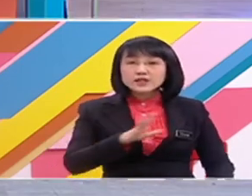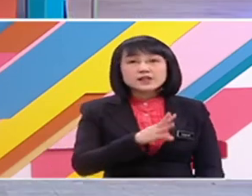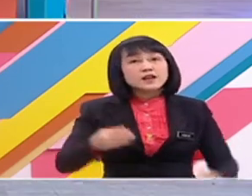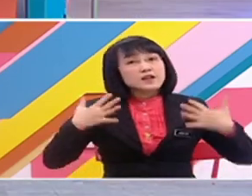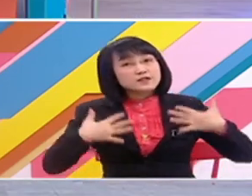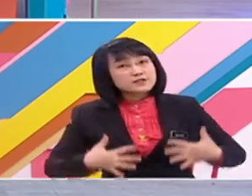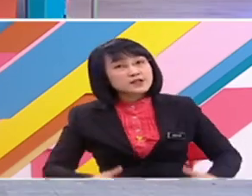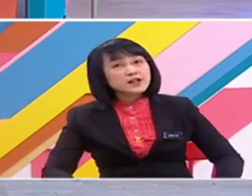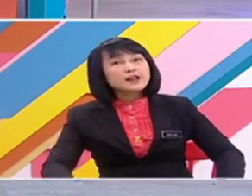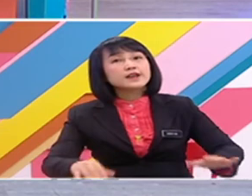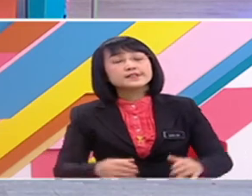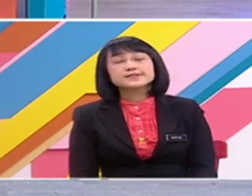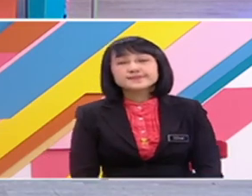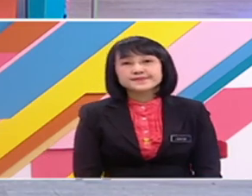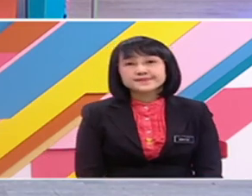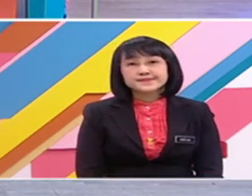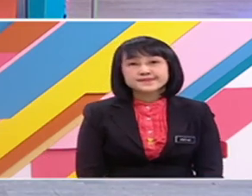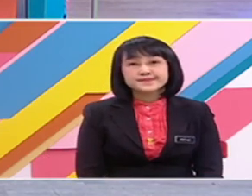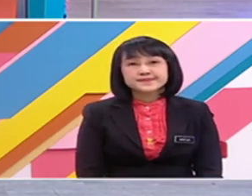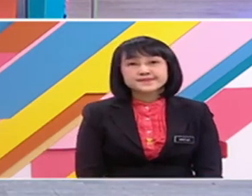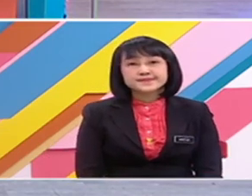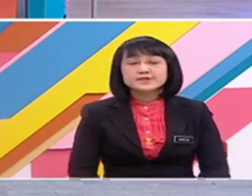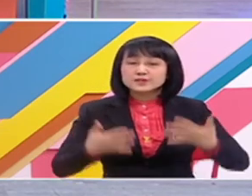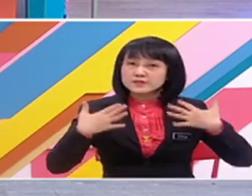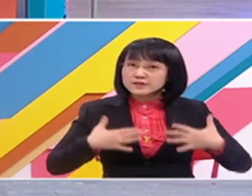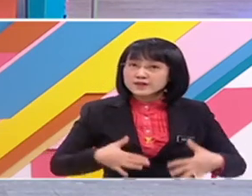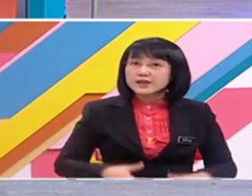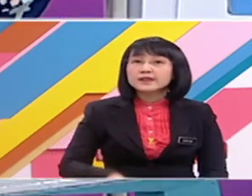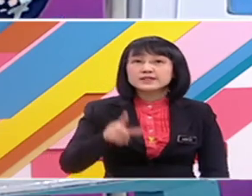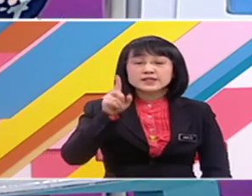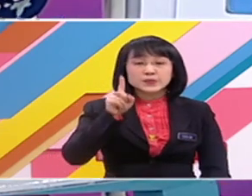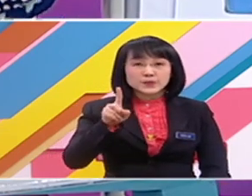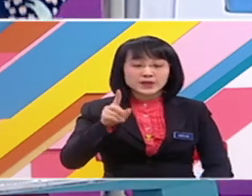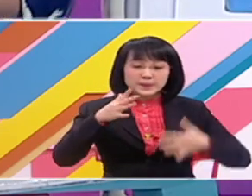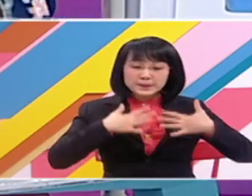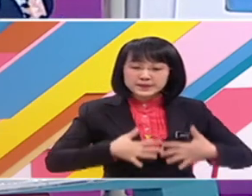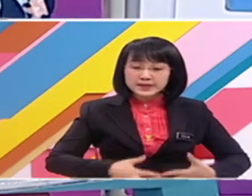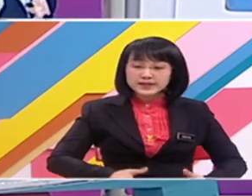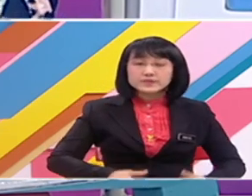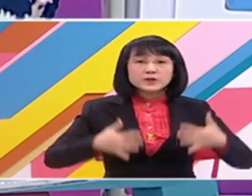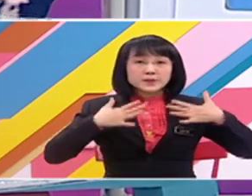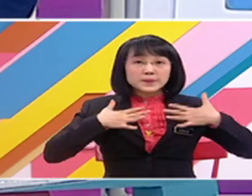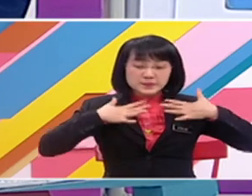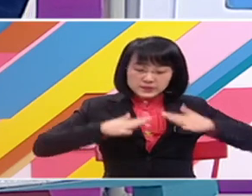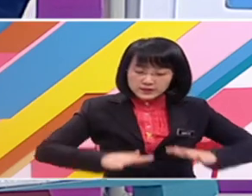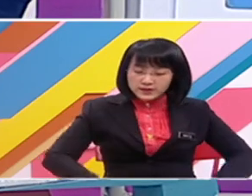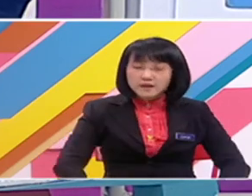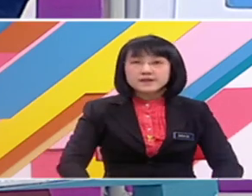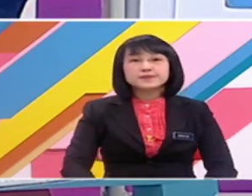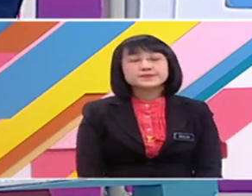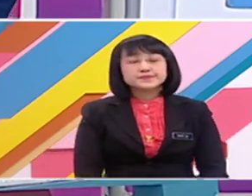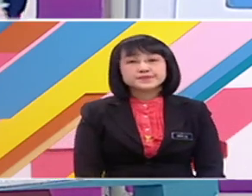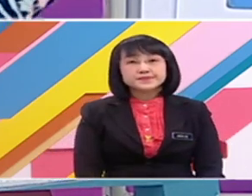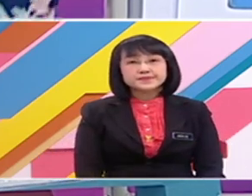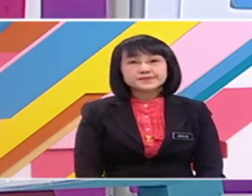Okay. A dress in one piece from upper to down. Down, okay. Yes. The